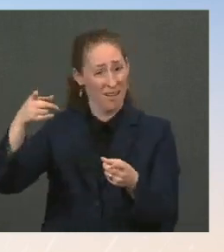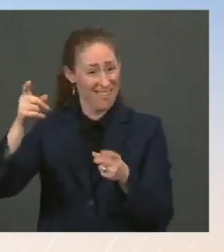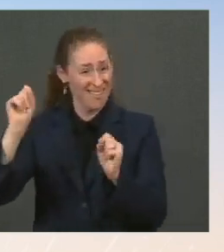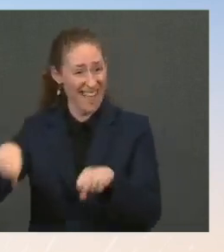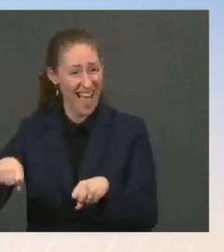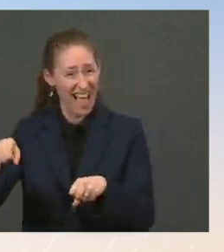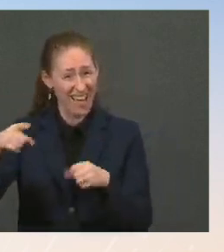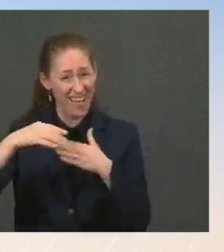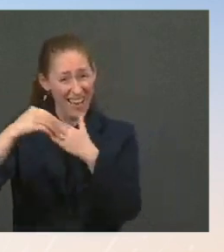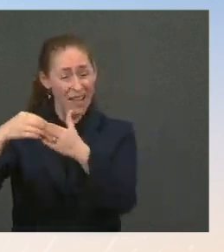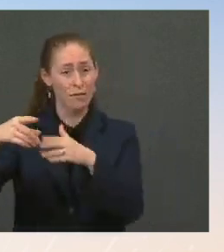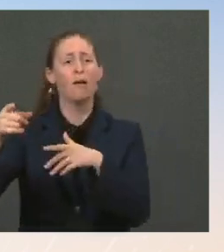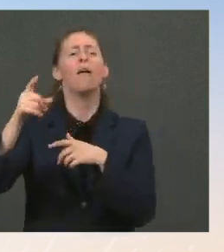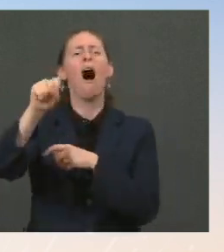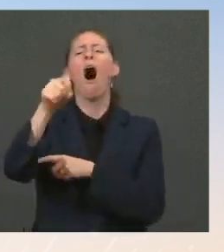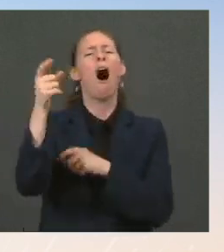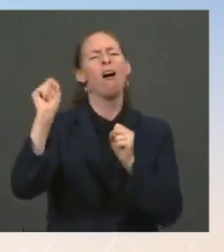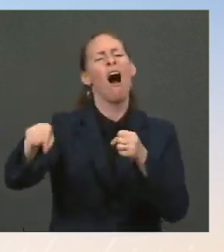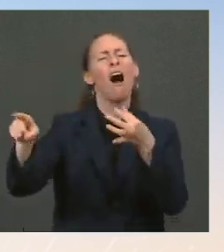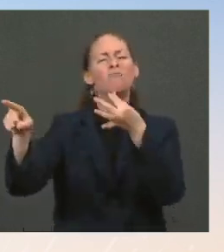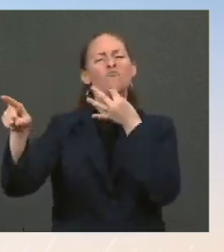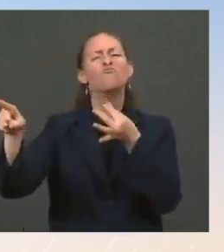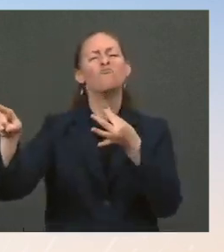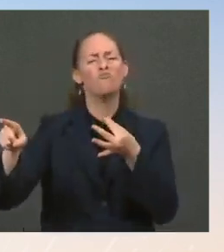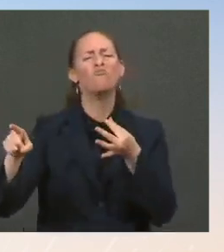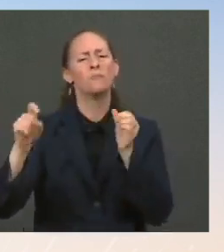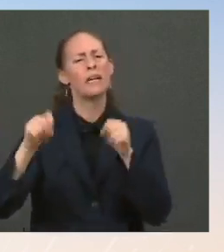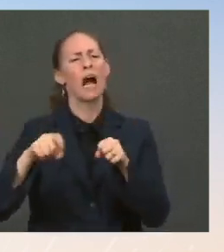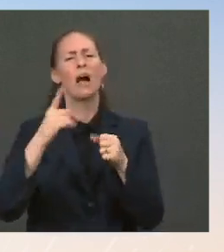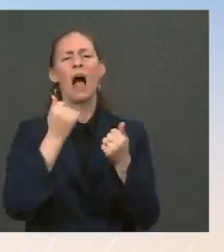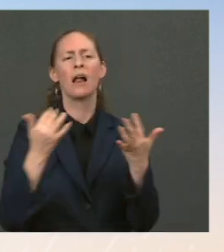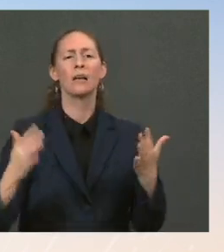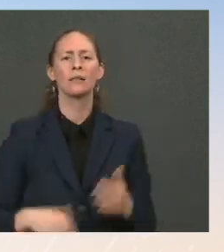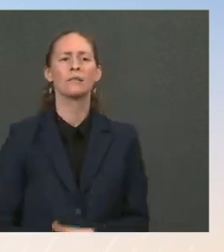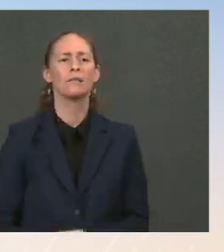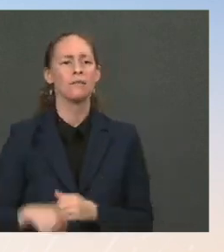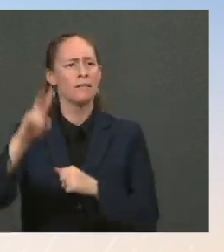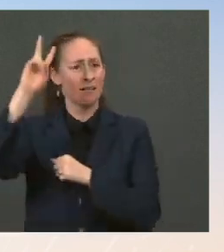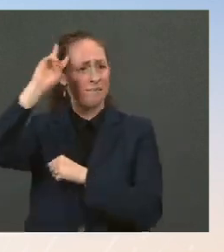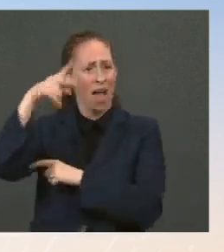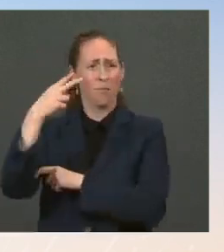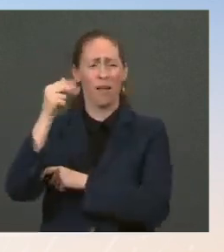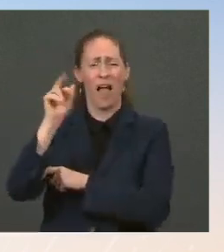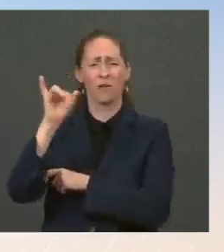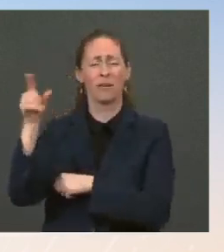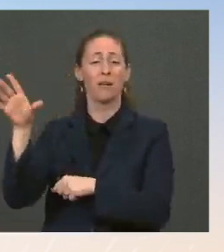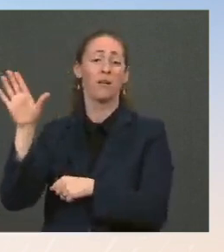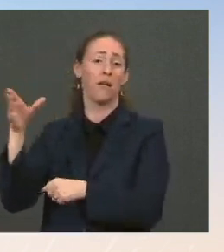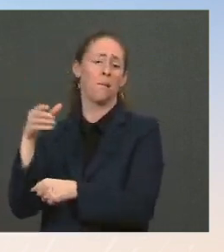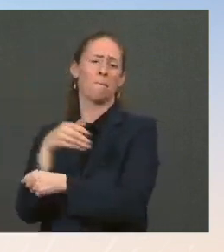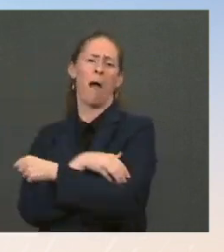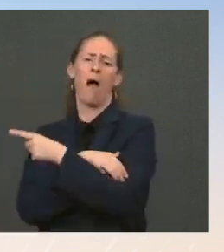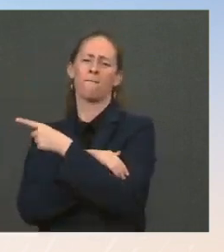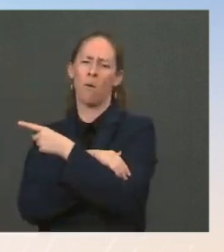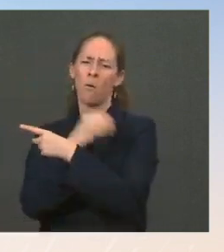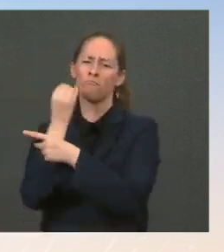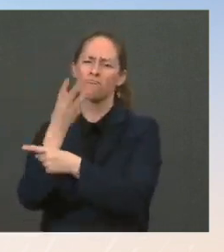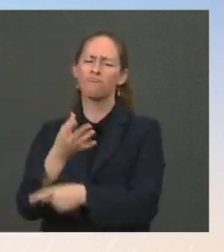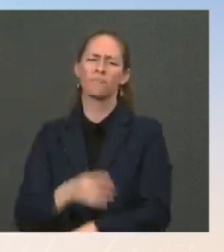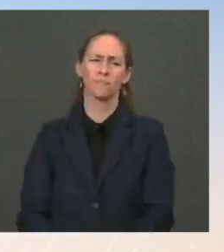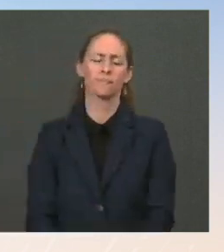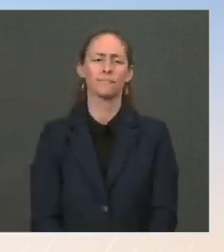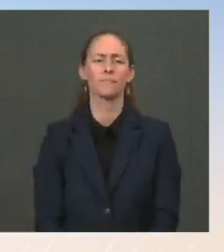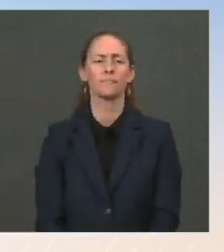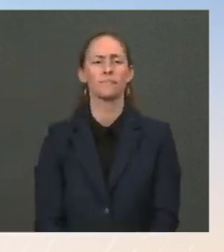particular issue and any issue. So how is he the vice president of the United States? Pretty powerful. Right, but if the president, the argument is